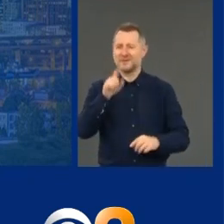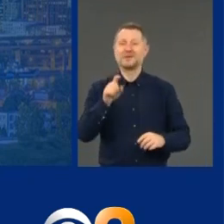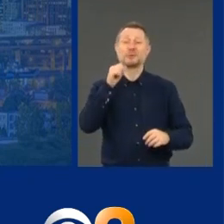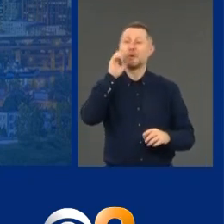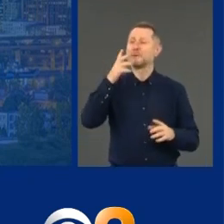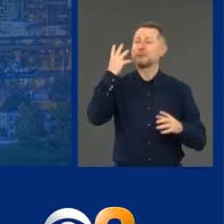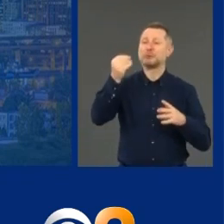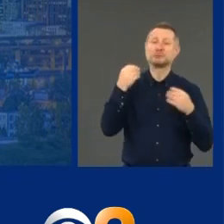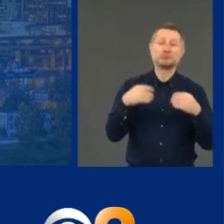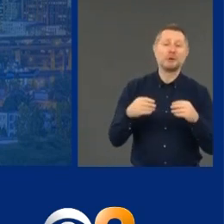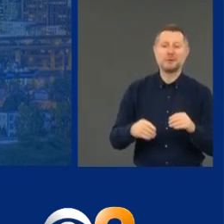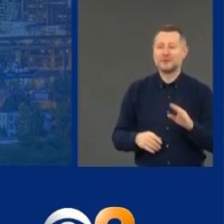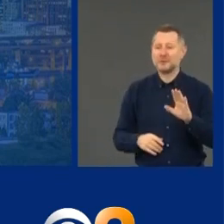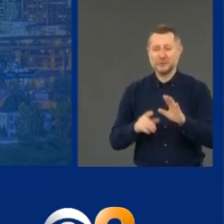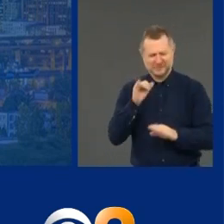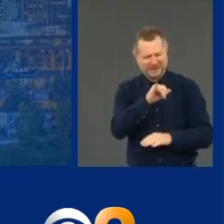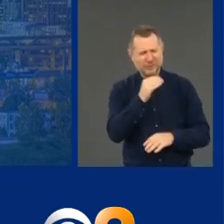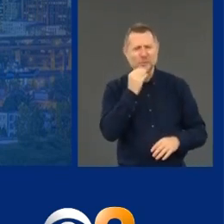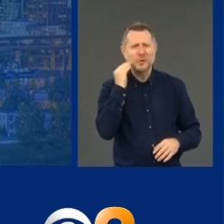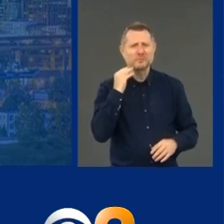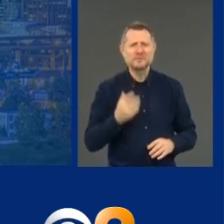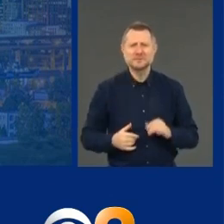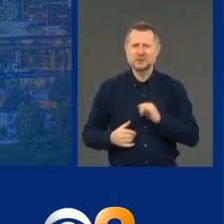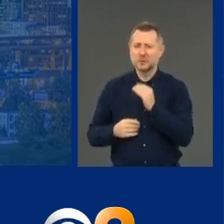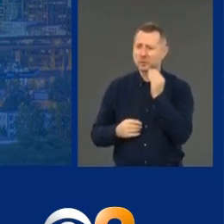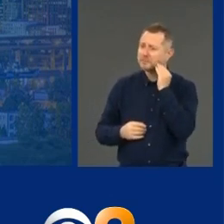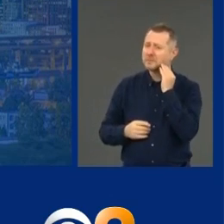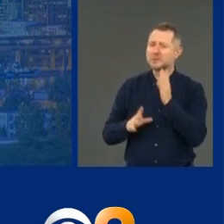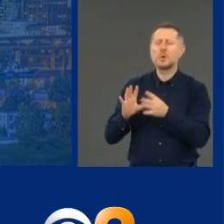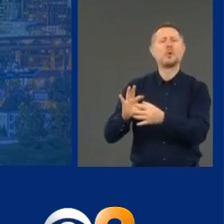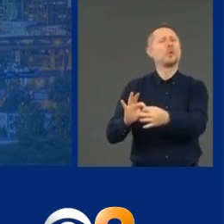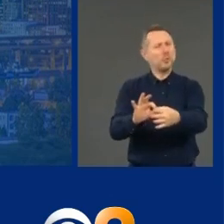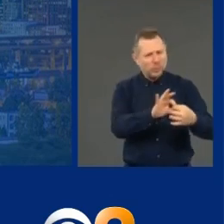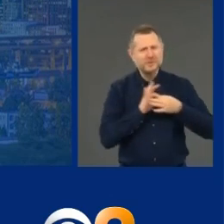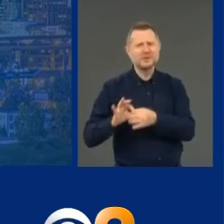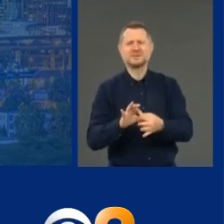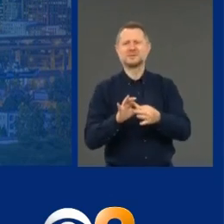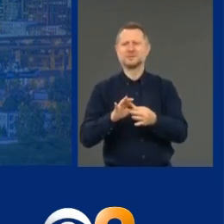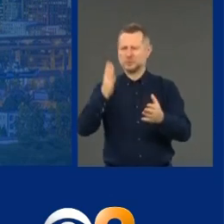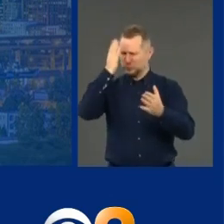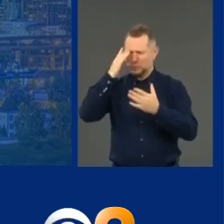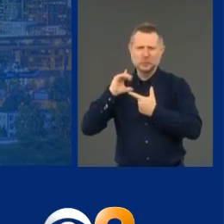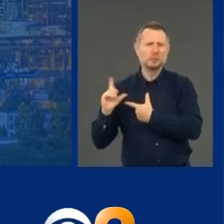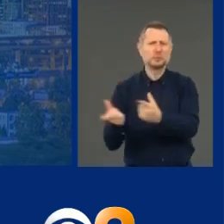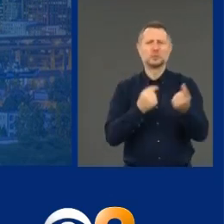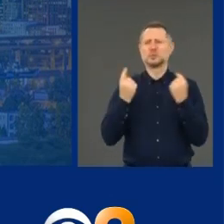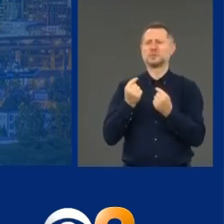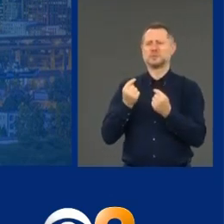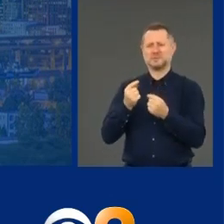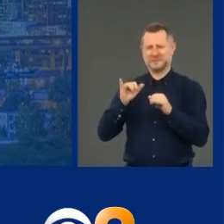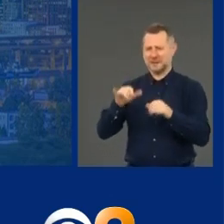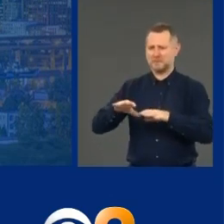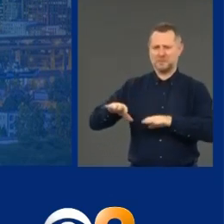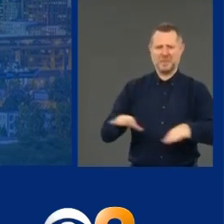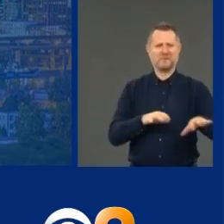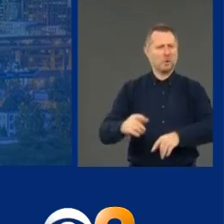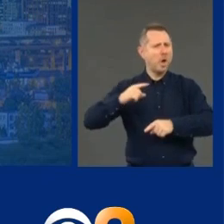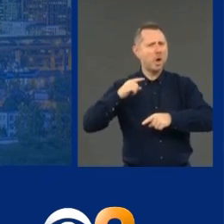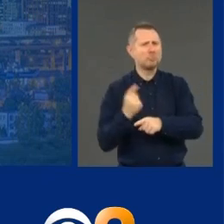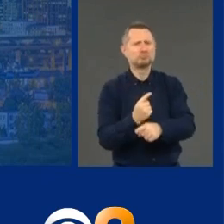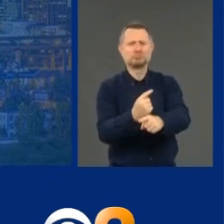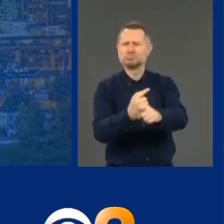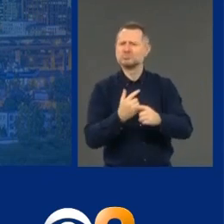into a store. We're united, we're disciplined. This is all about discipline now. This is doing the